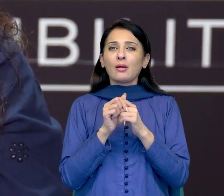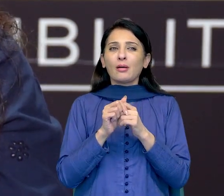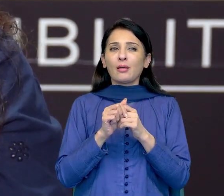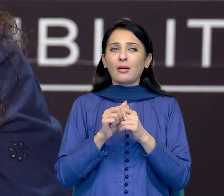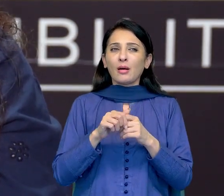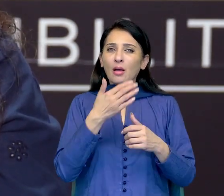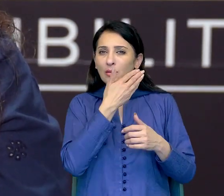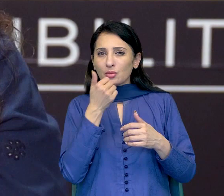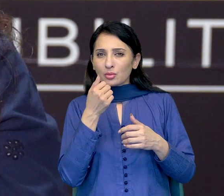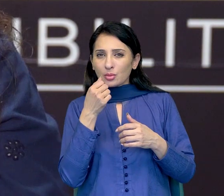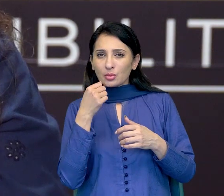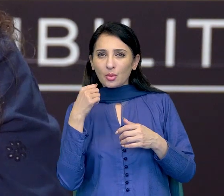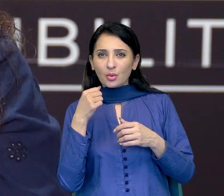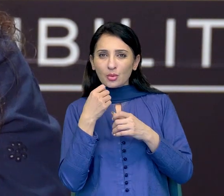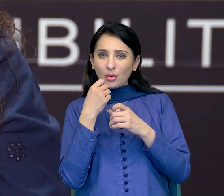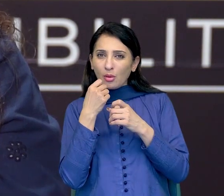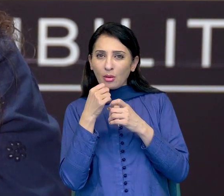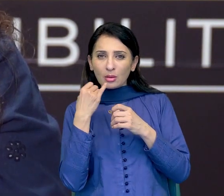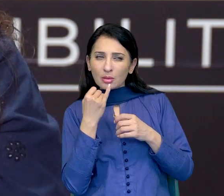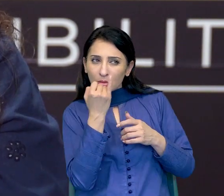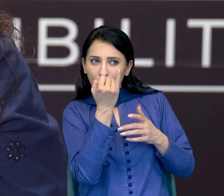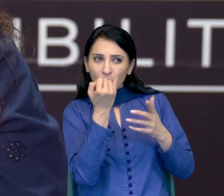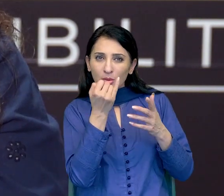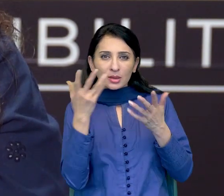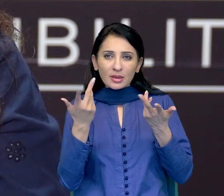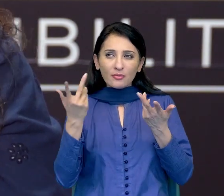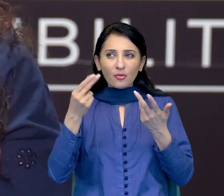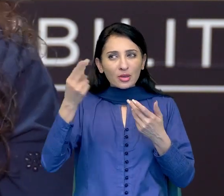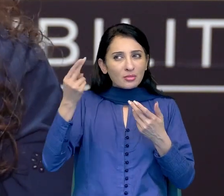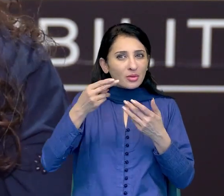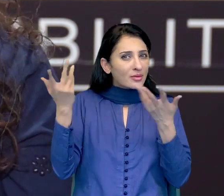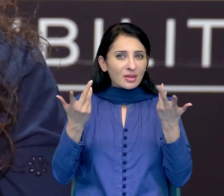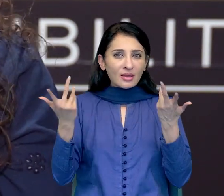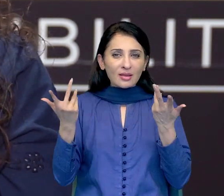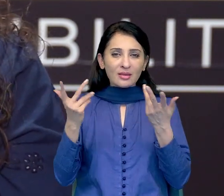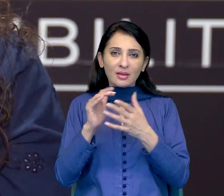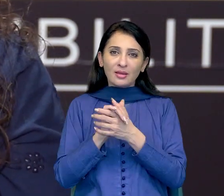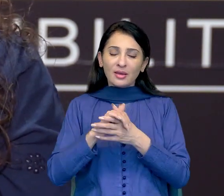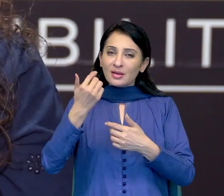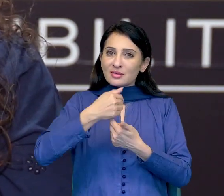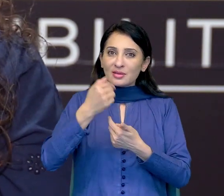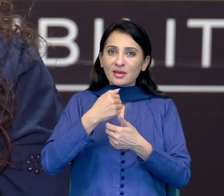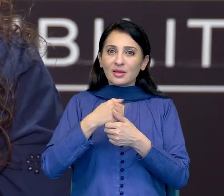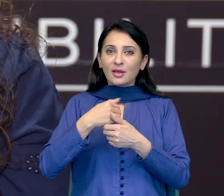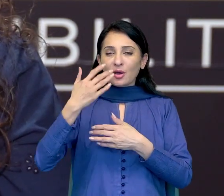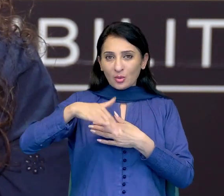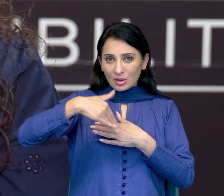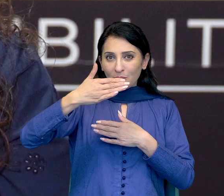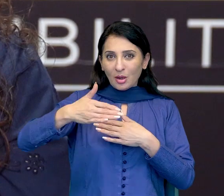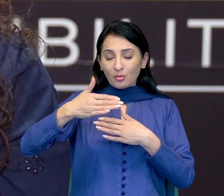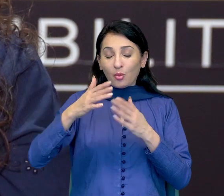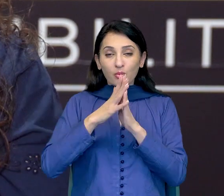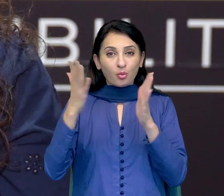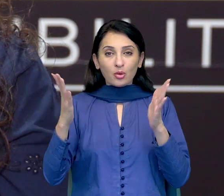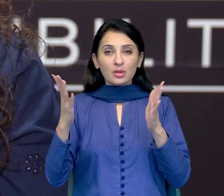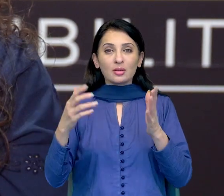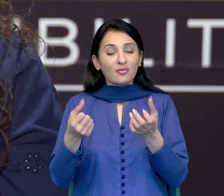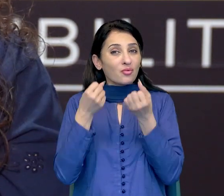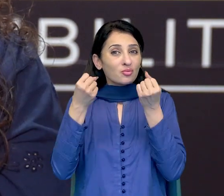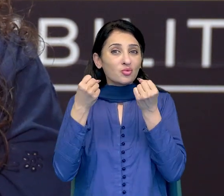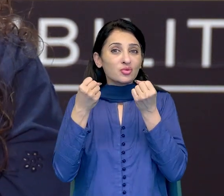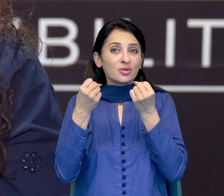art, and they were very open to this idea. And I was also very curious to